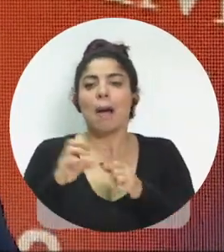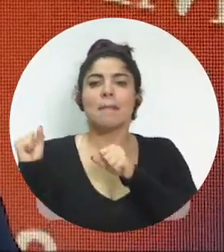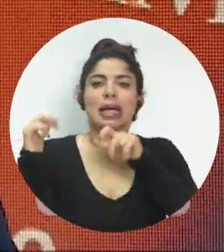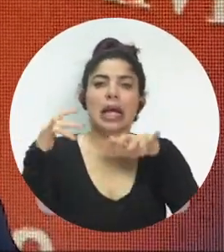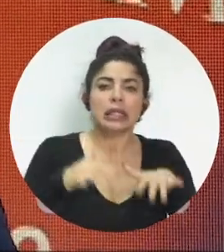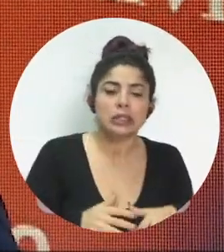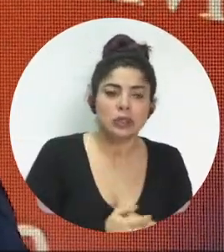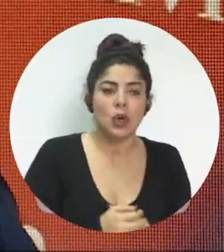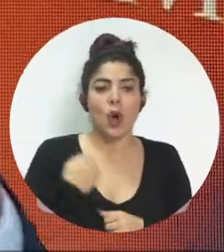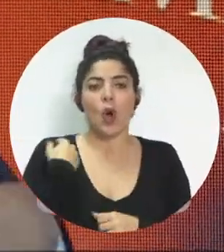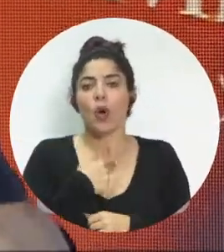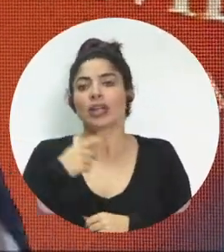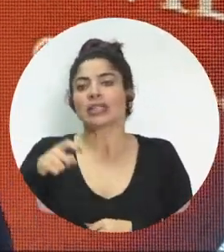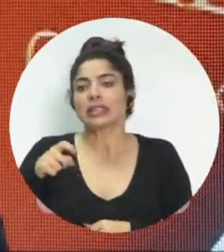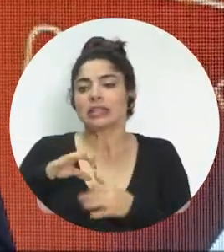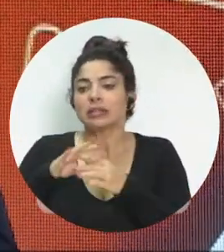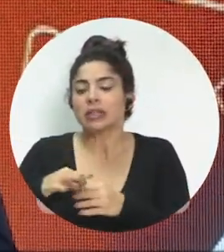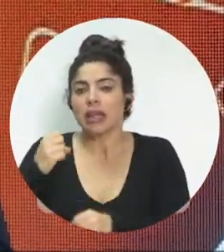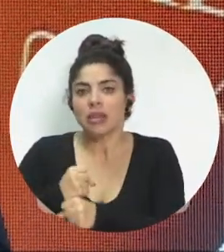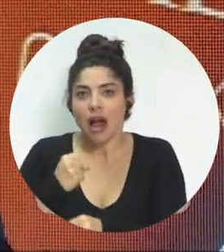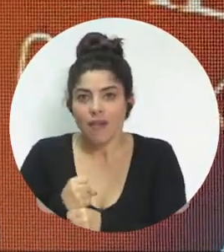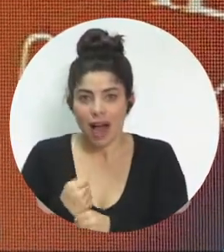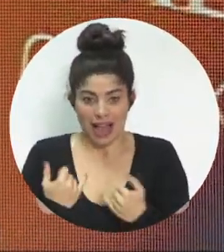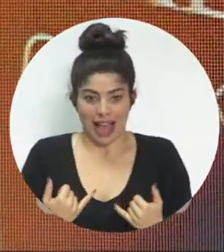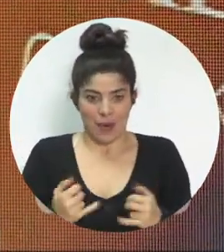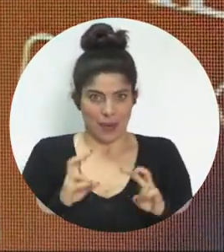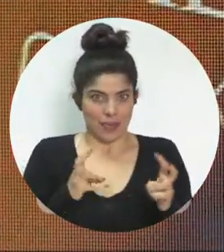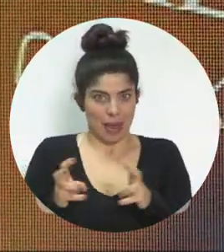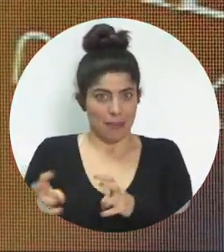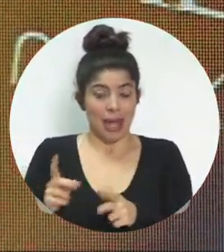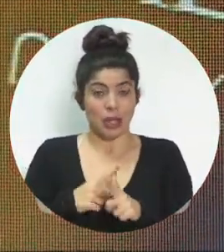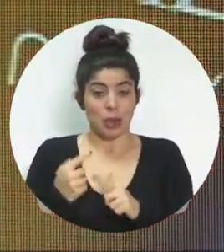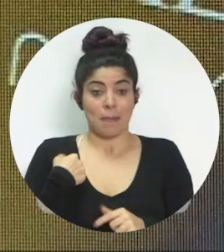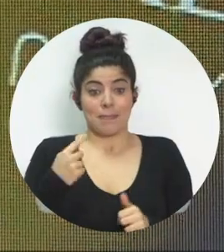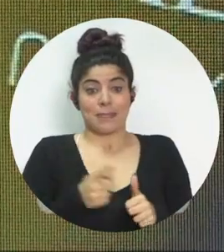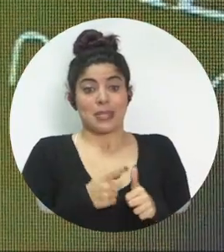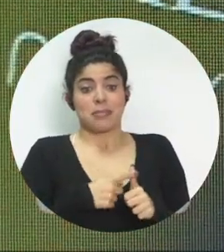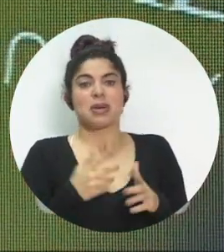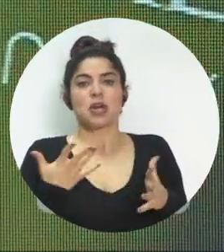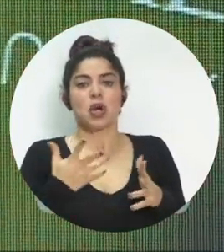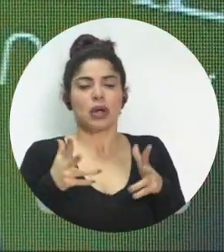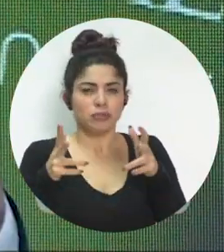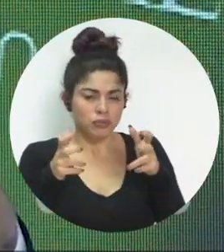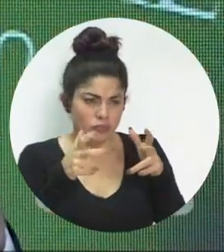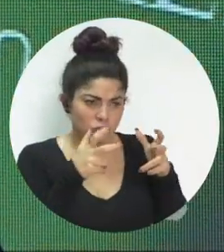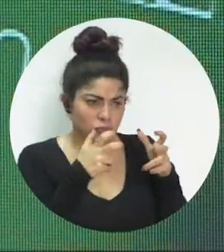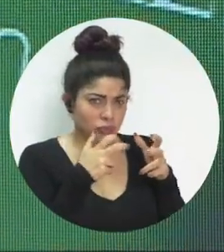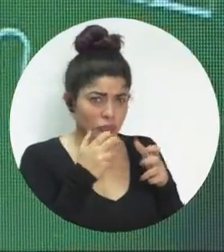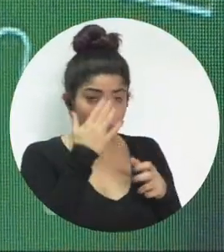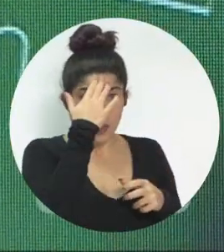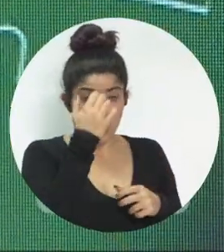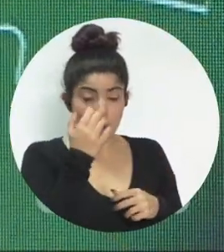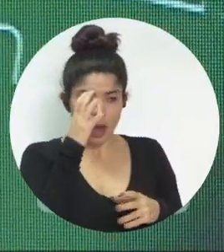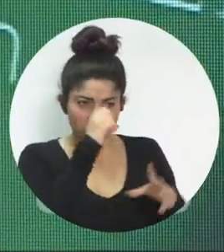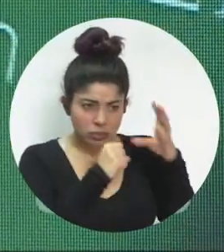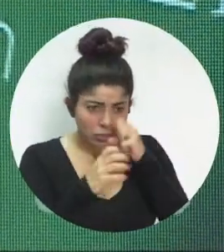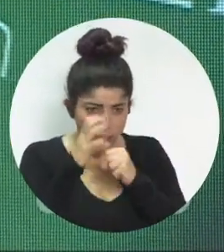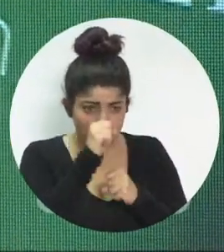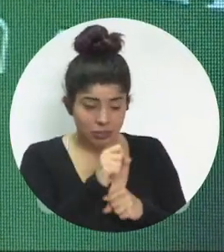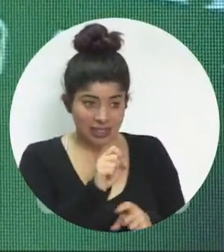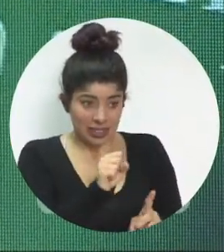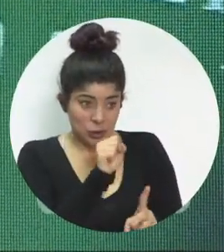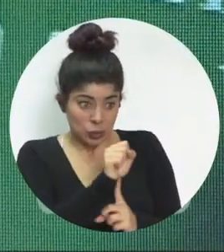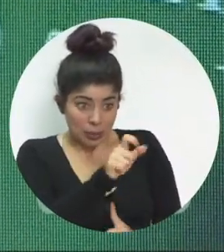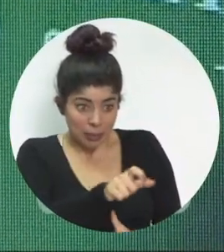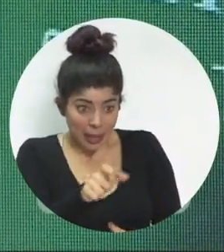have to do with agriculture, or have to do with migration, or have to do with jobs in the immediate. My first approach is